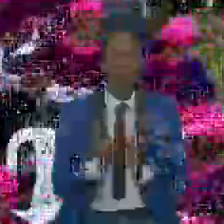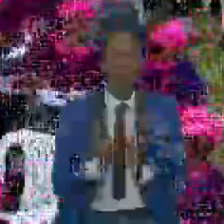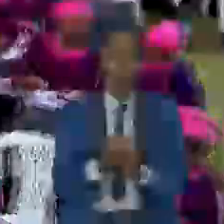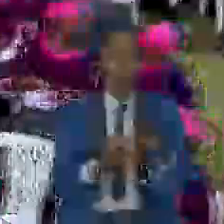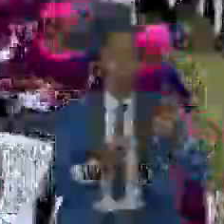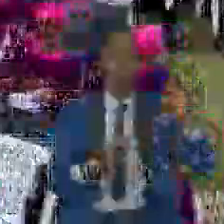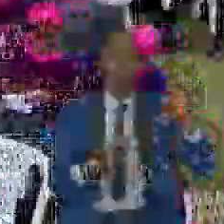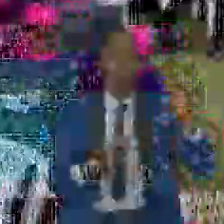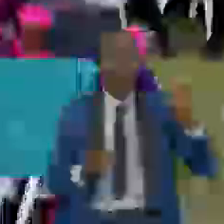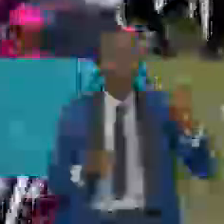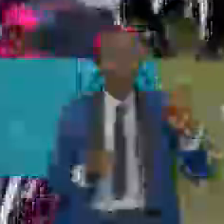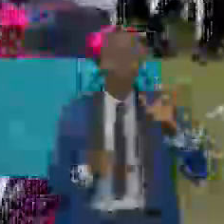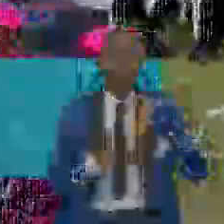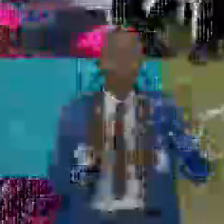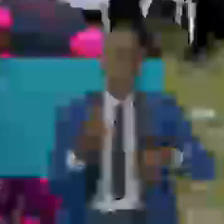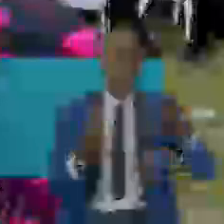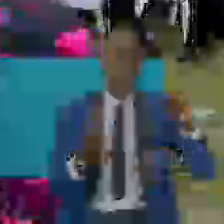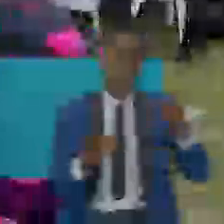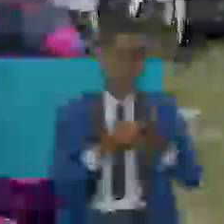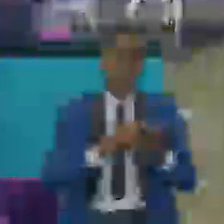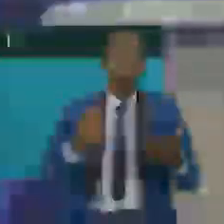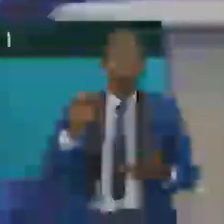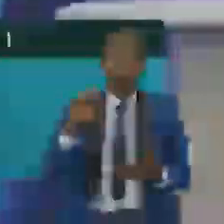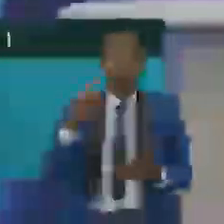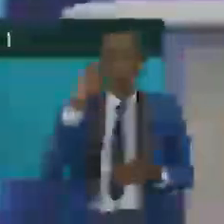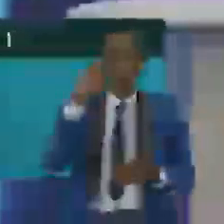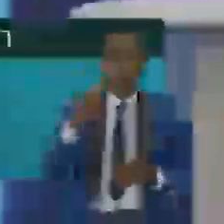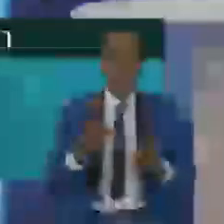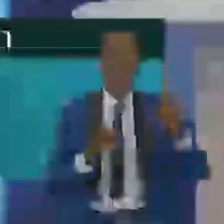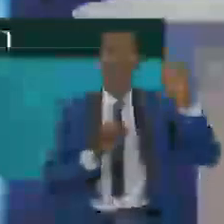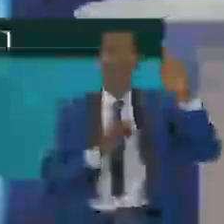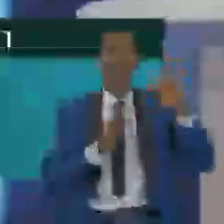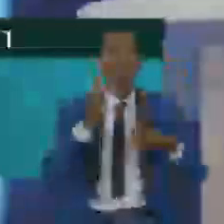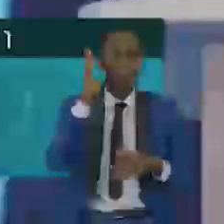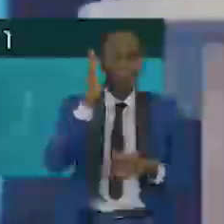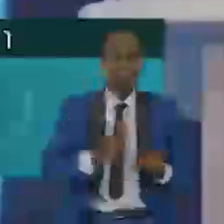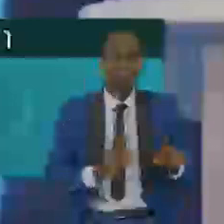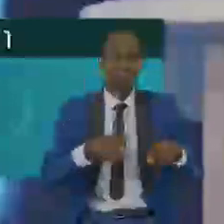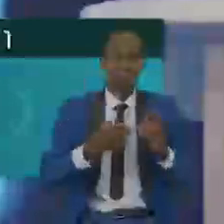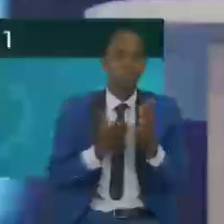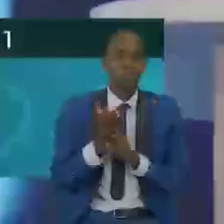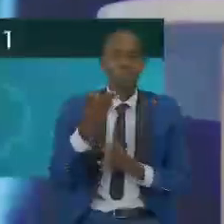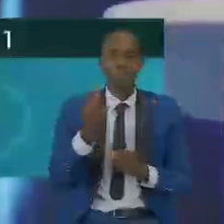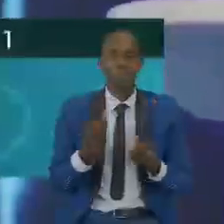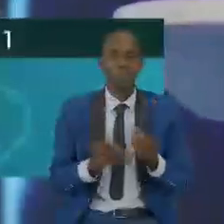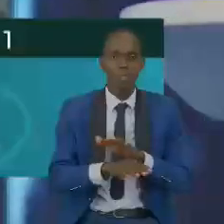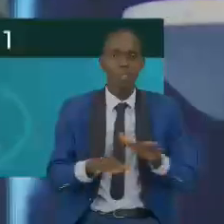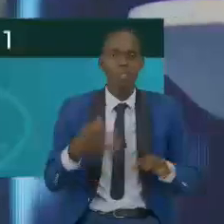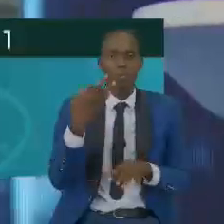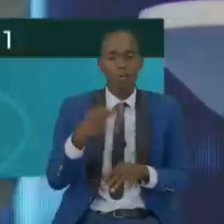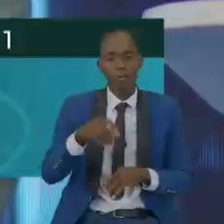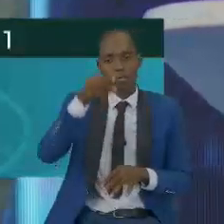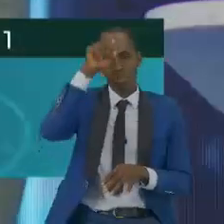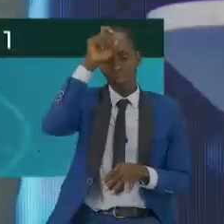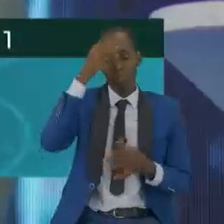Exodus chapter 12, verse 12. For I will pass through the land of Egypt